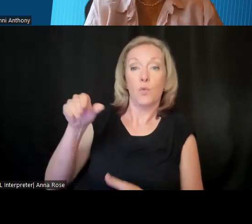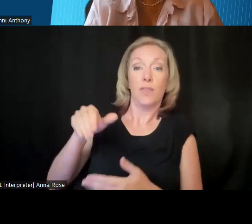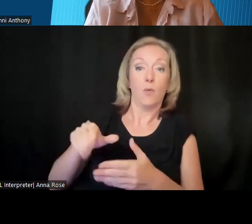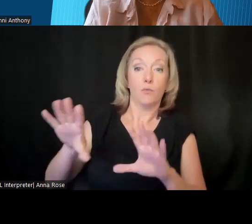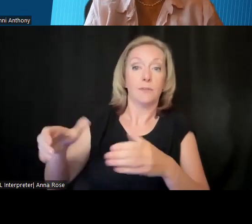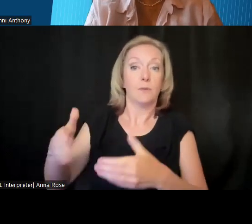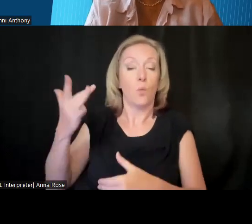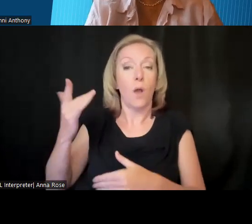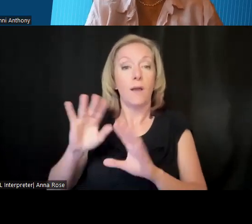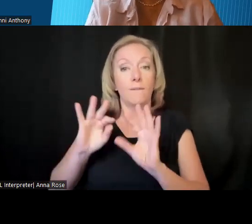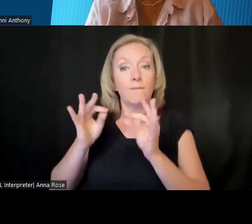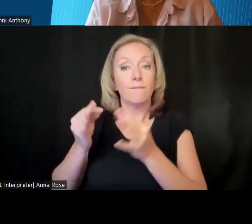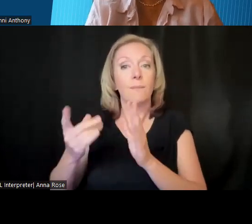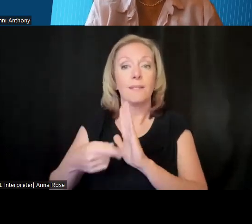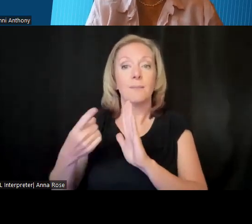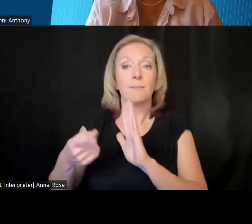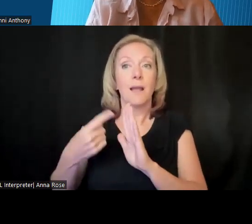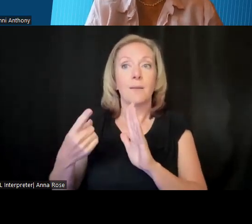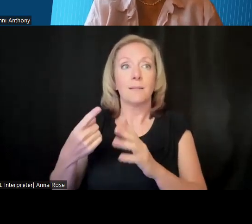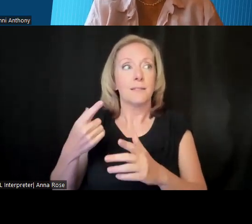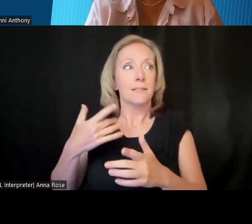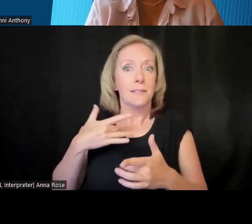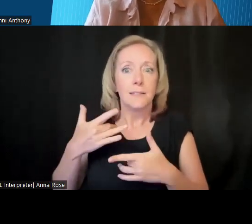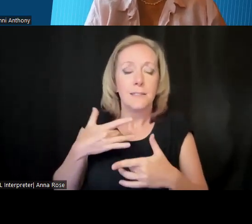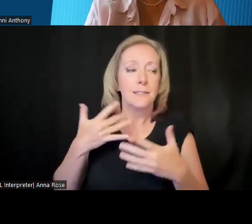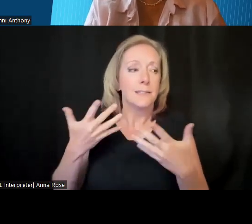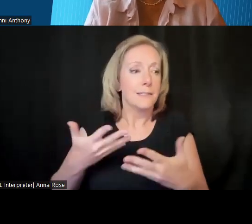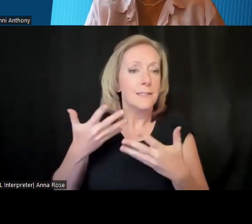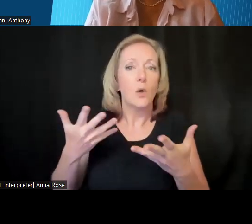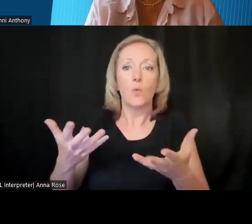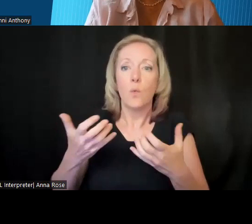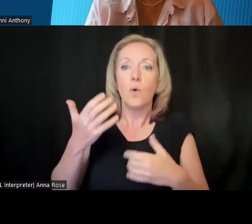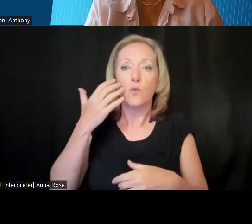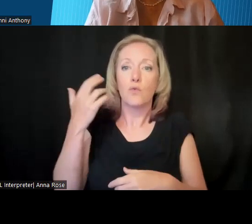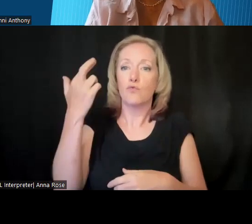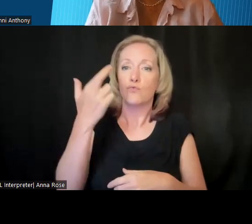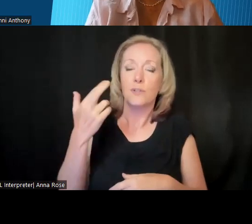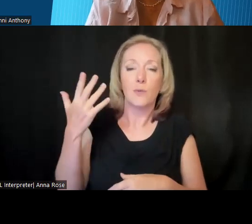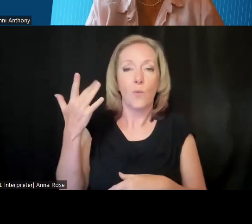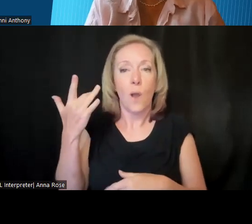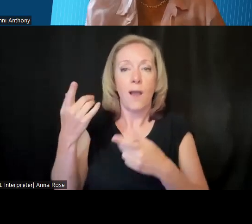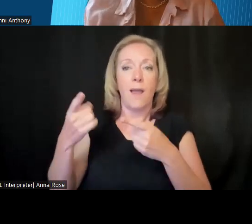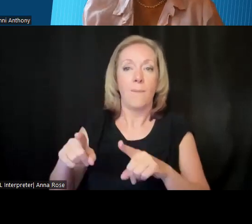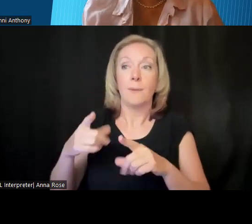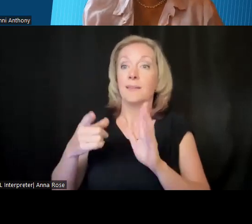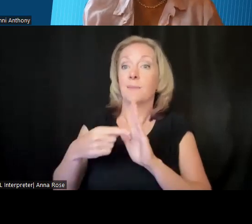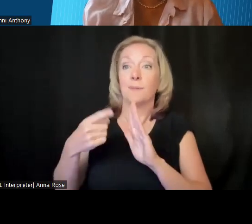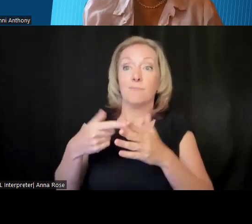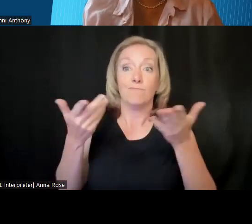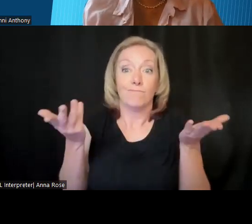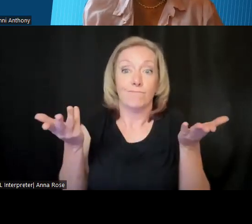because families sometimes are very troubled by this. They want to understand why did it happen. And sometimes